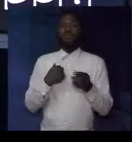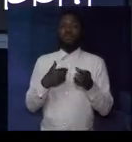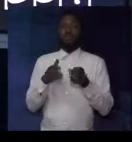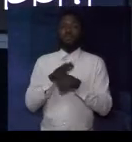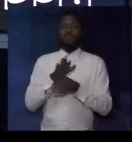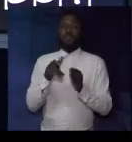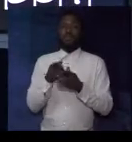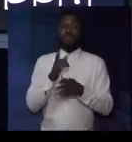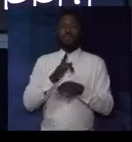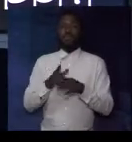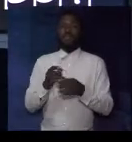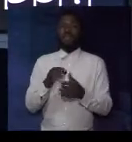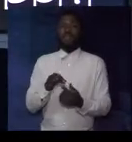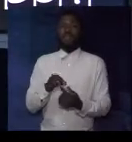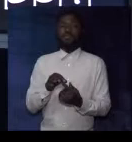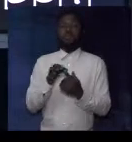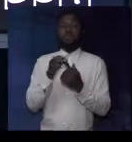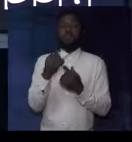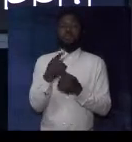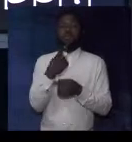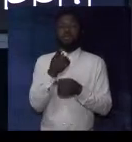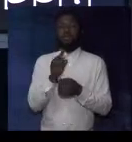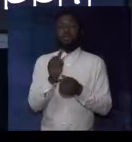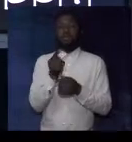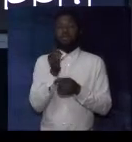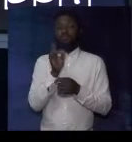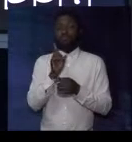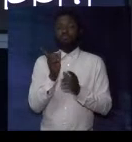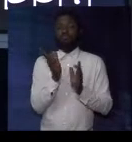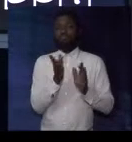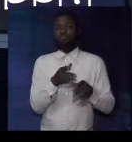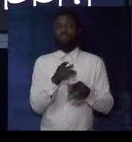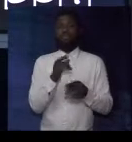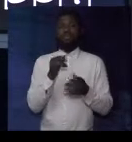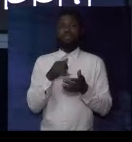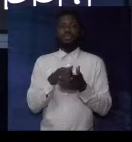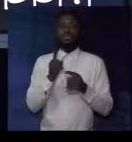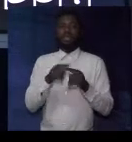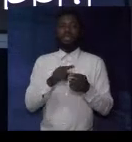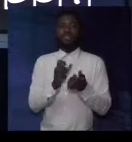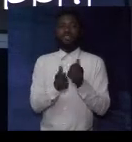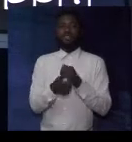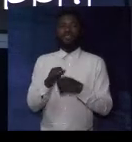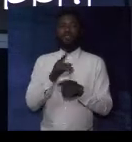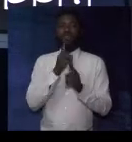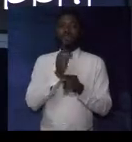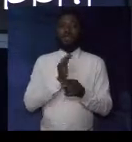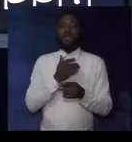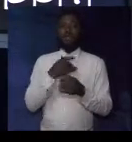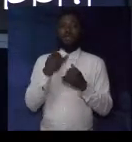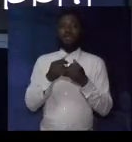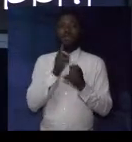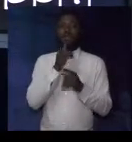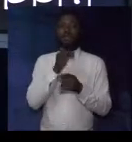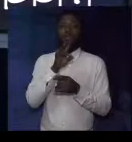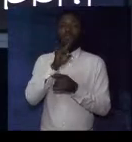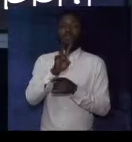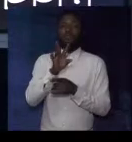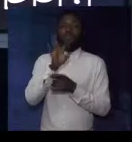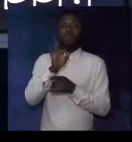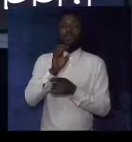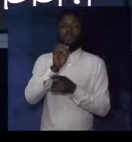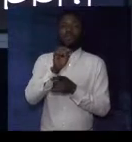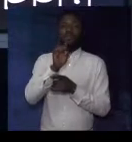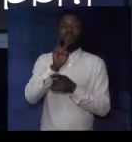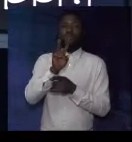value. We fill all the spaces with 0 except the first one. You can neglect that one, it doesn't change your outcome. Now our final answer will now be